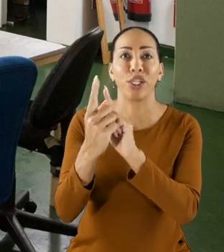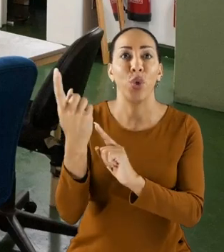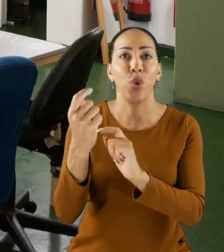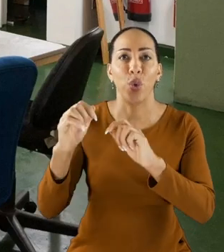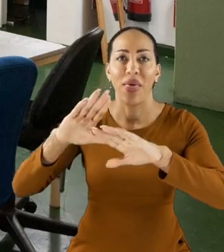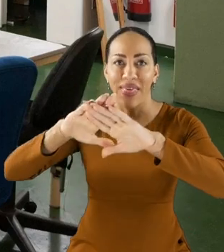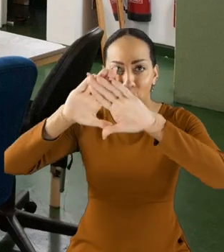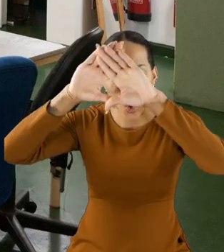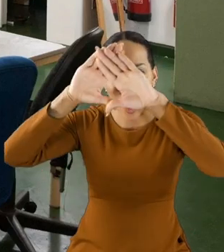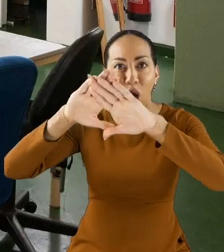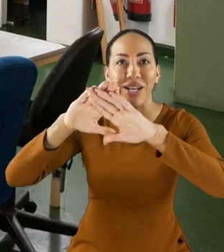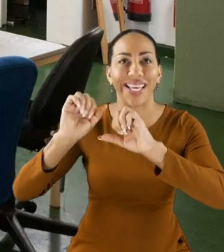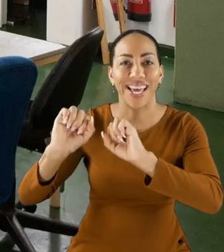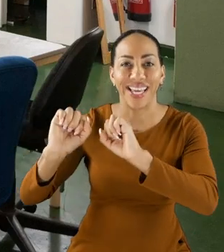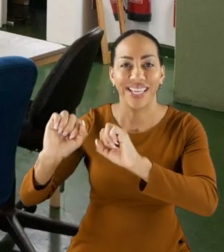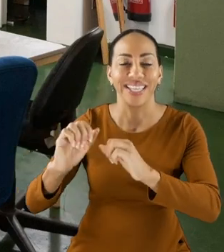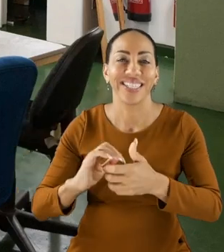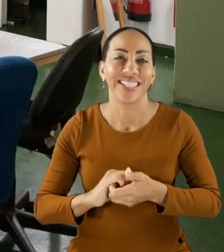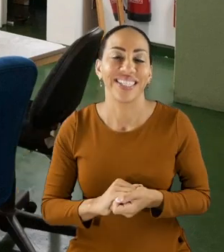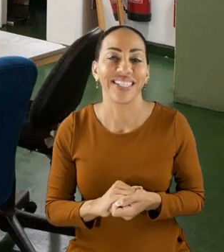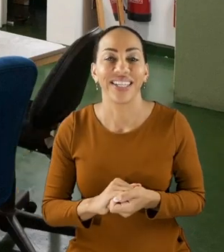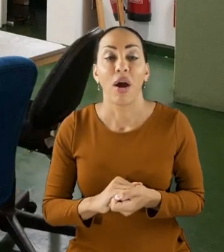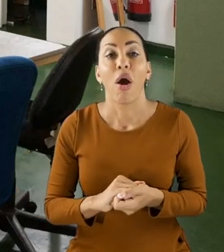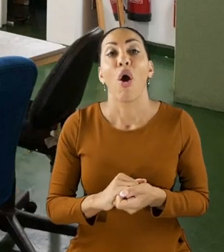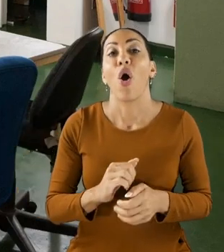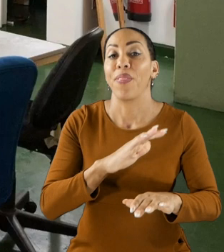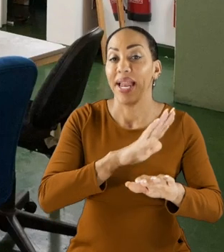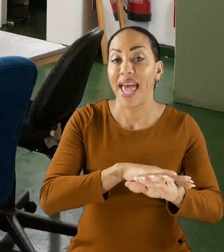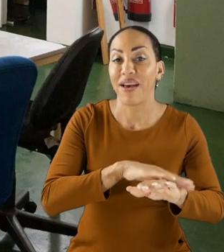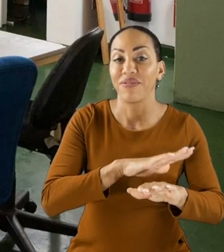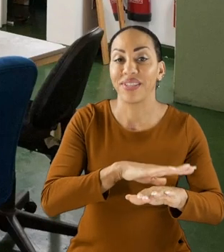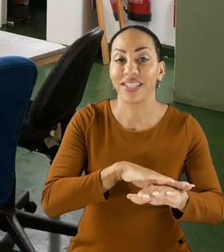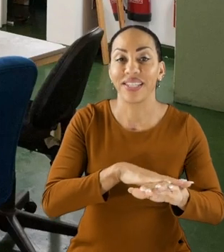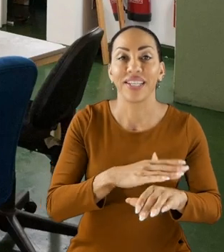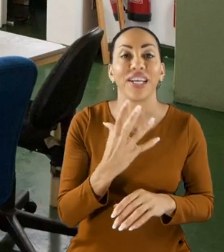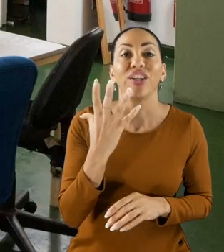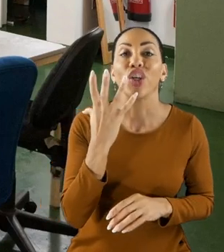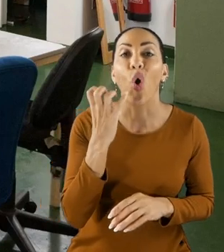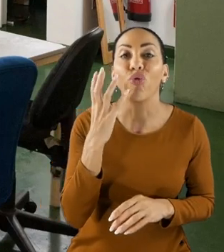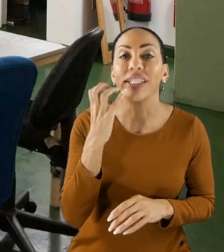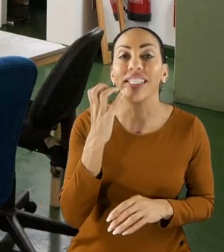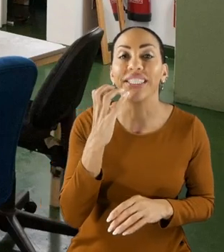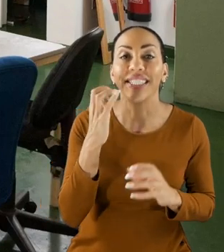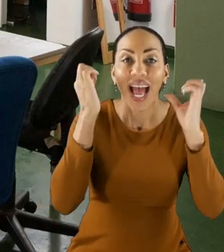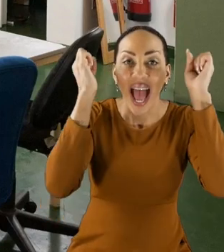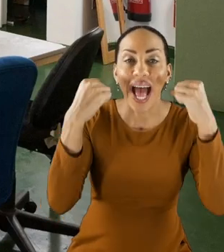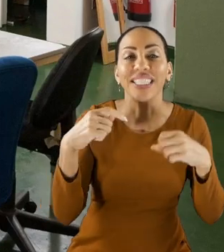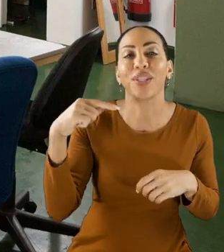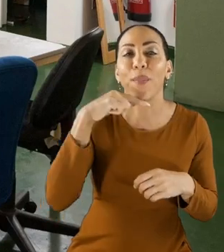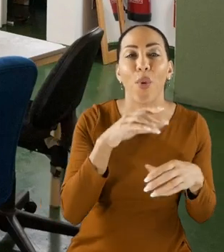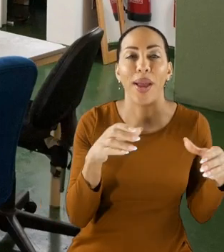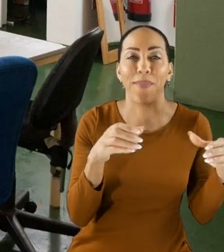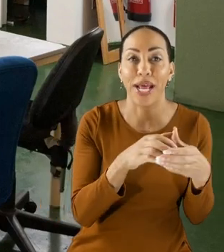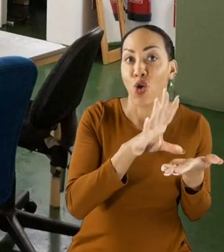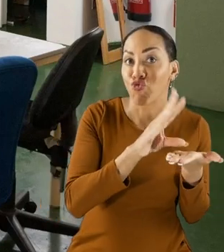end up meeting the Illuminati. And anyway, they play the actors recorded on the left, the boy band